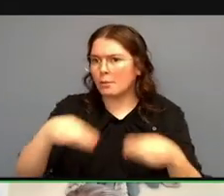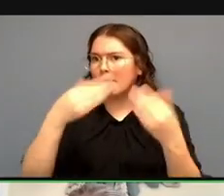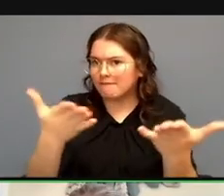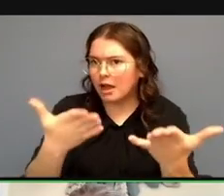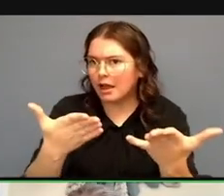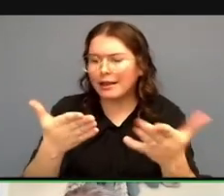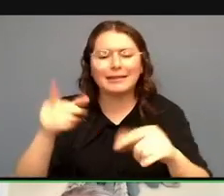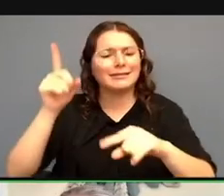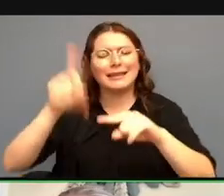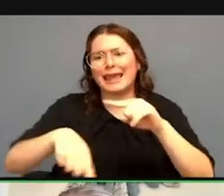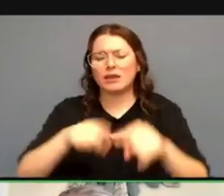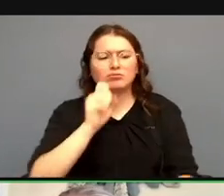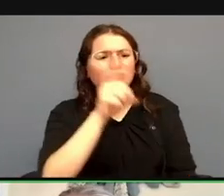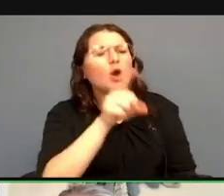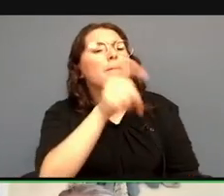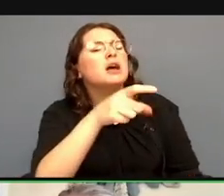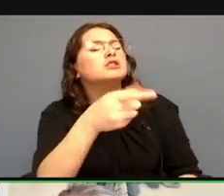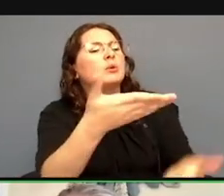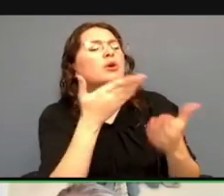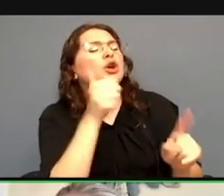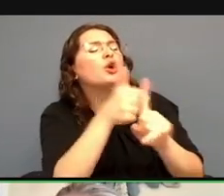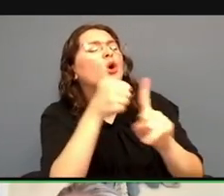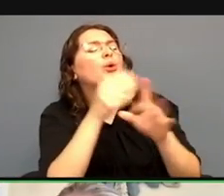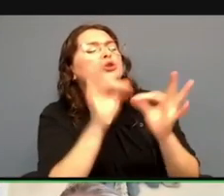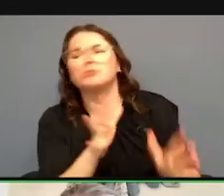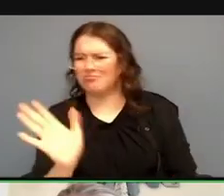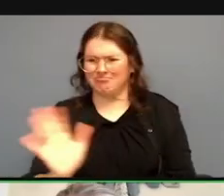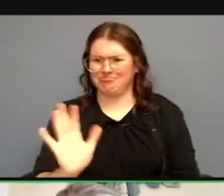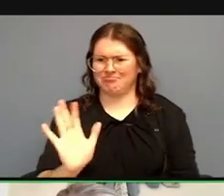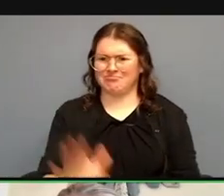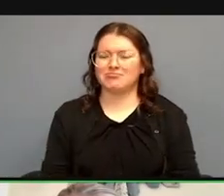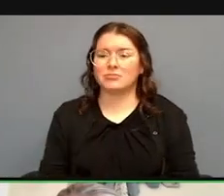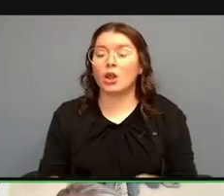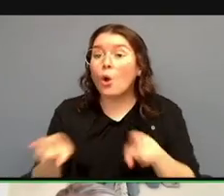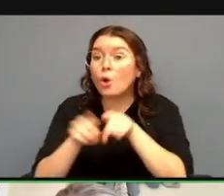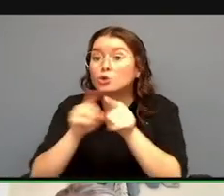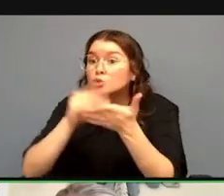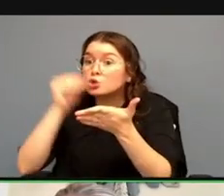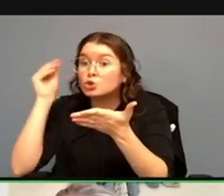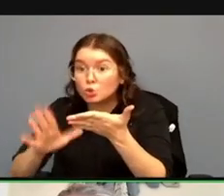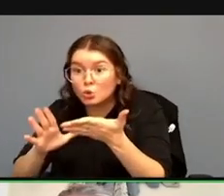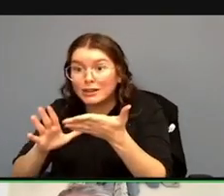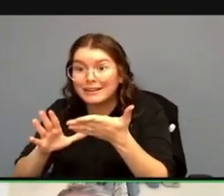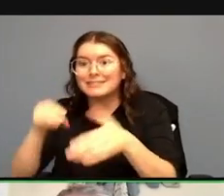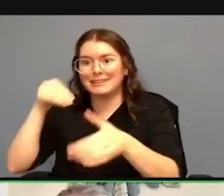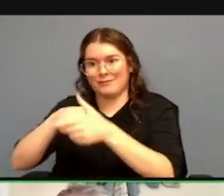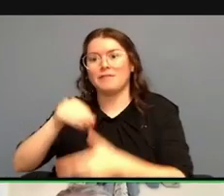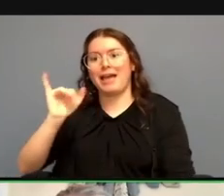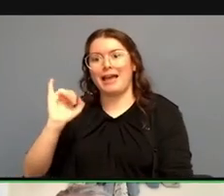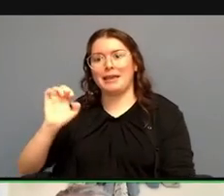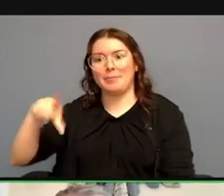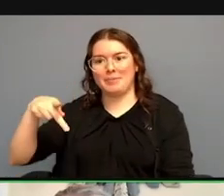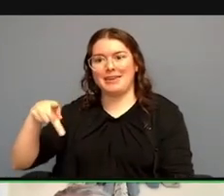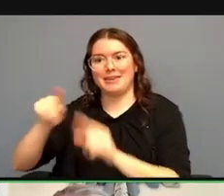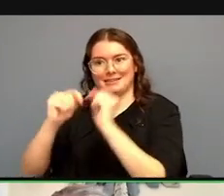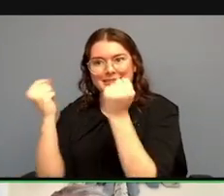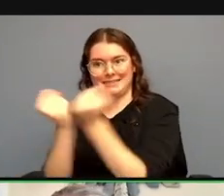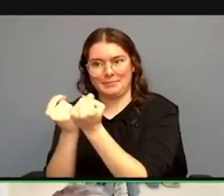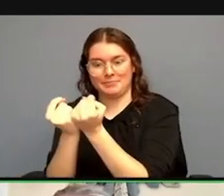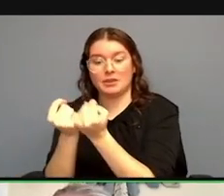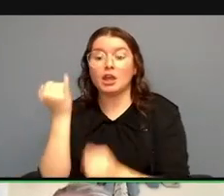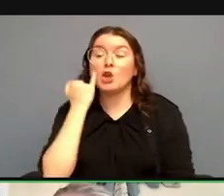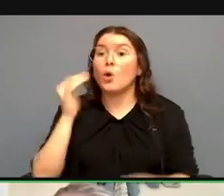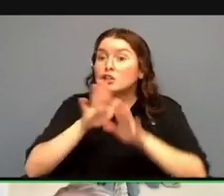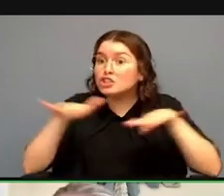own interpreter. And I also have student as a IEP team member. When your child is old